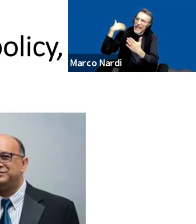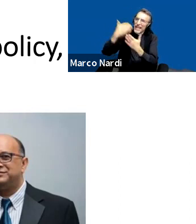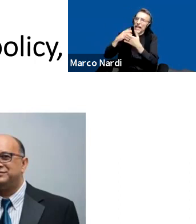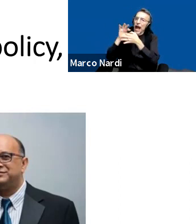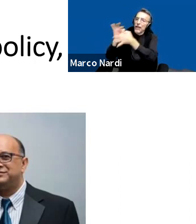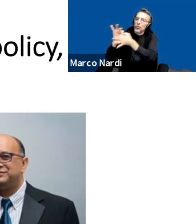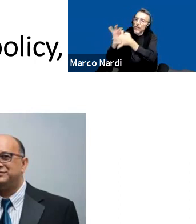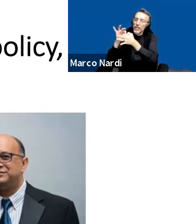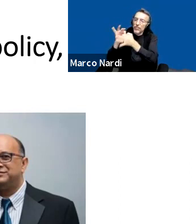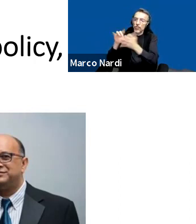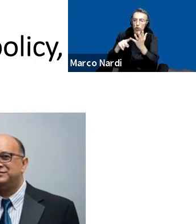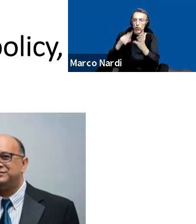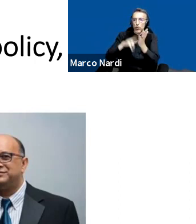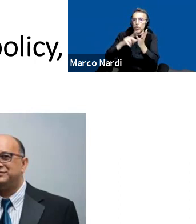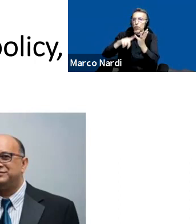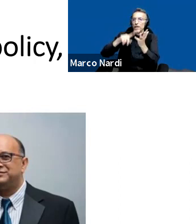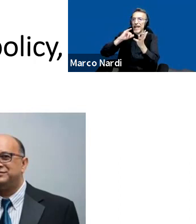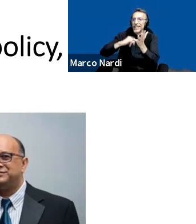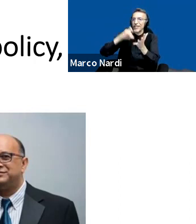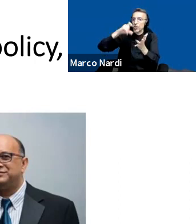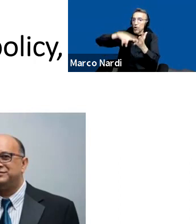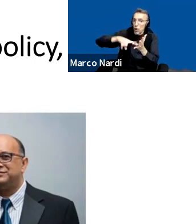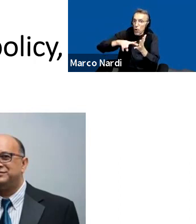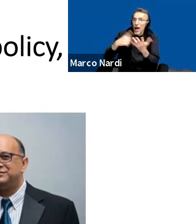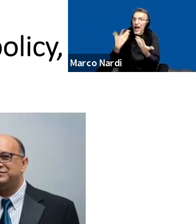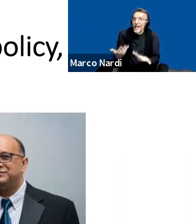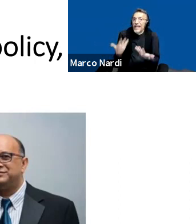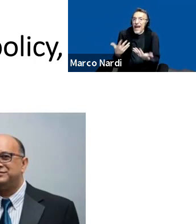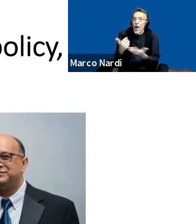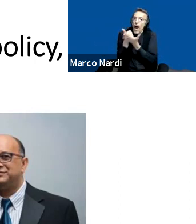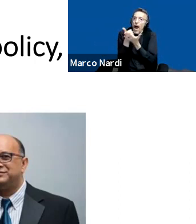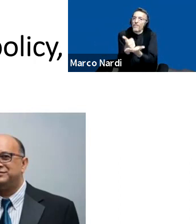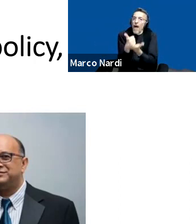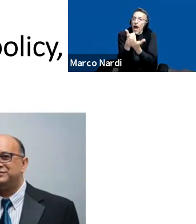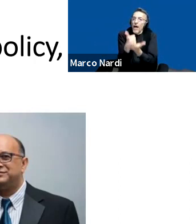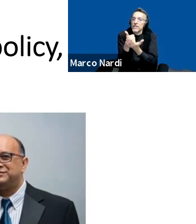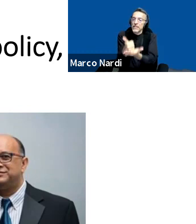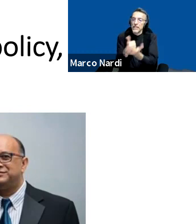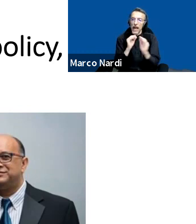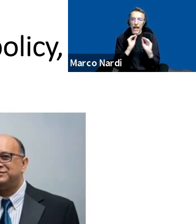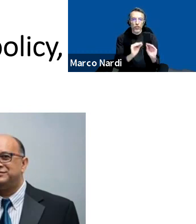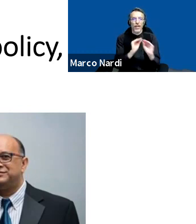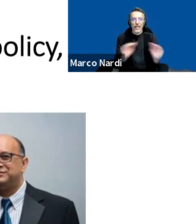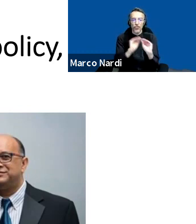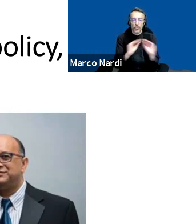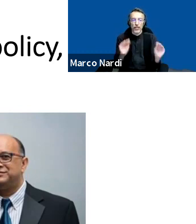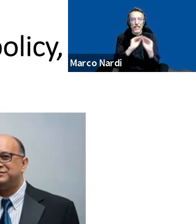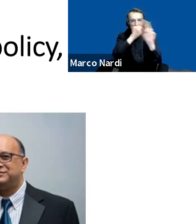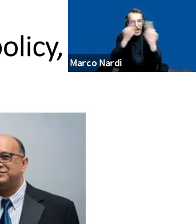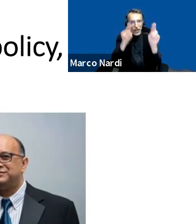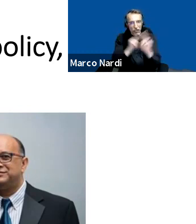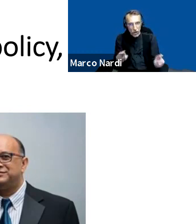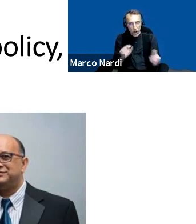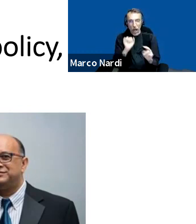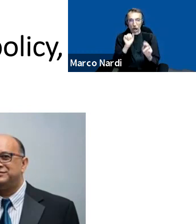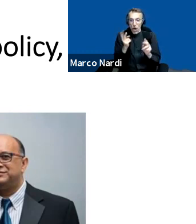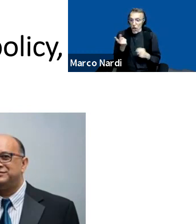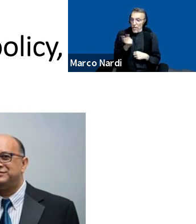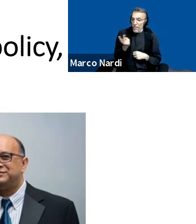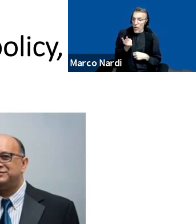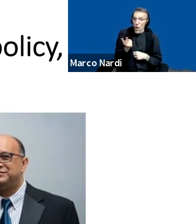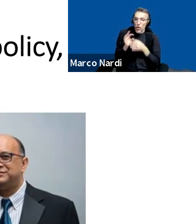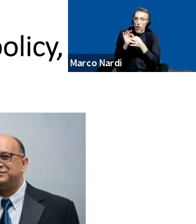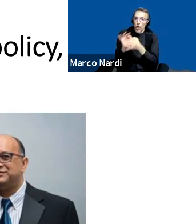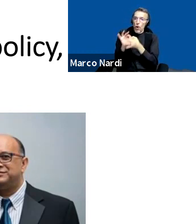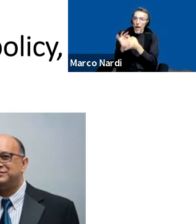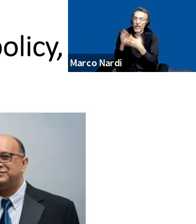association with UNESCO, and is currently working and advising for Education International on their responses, the Global Education